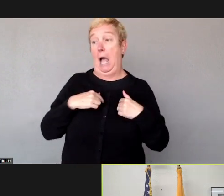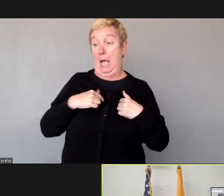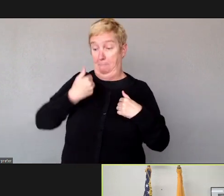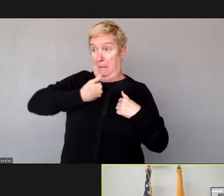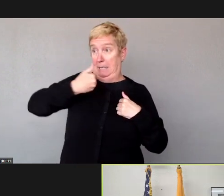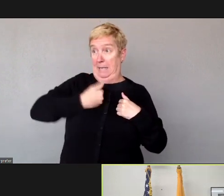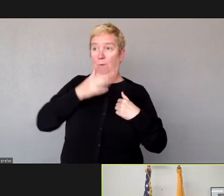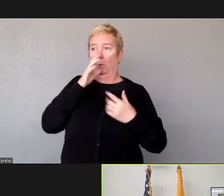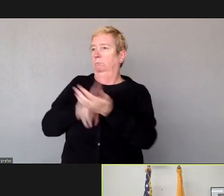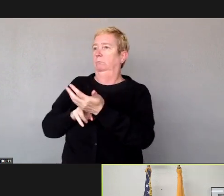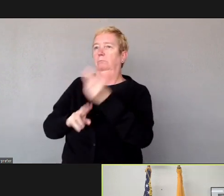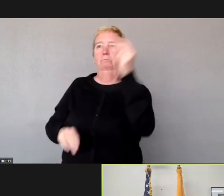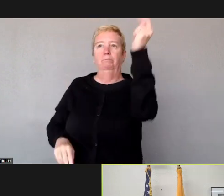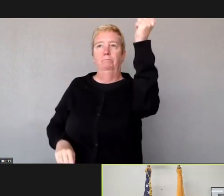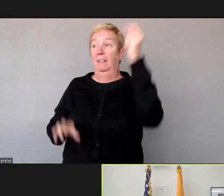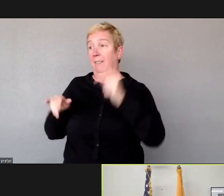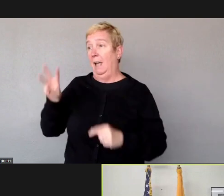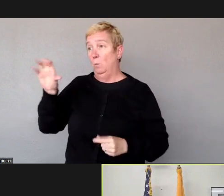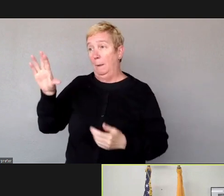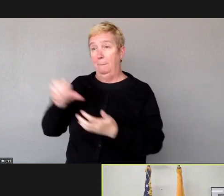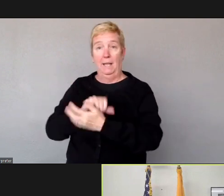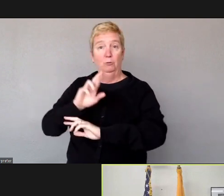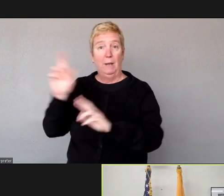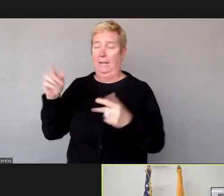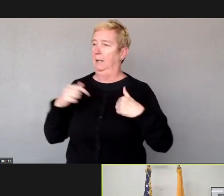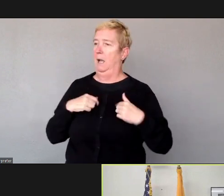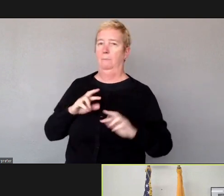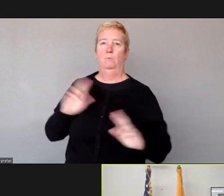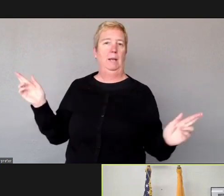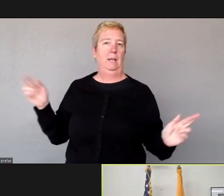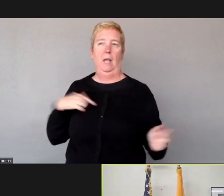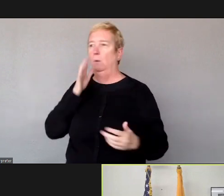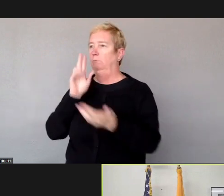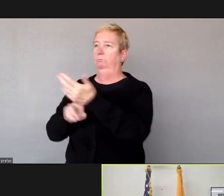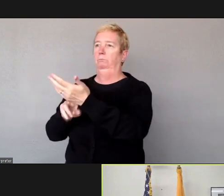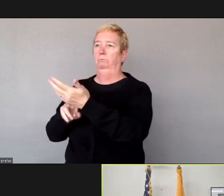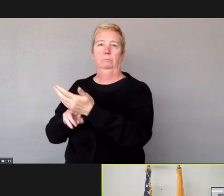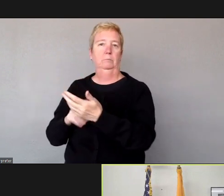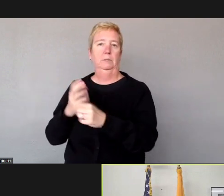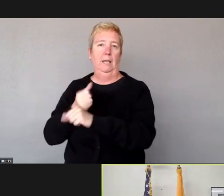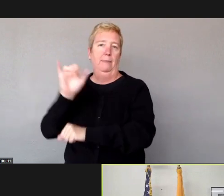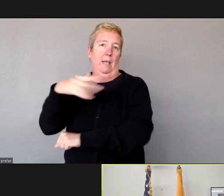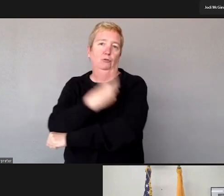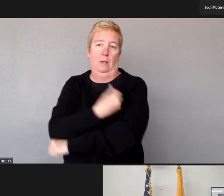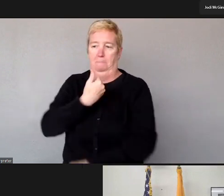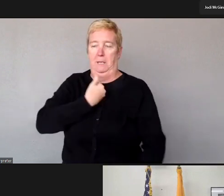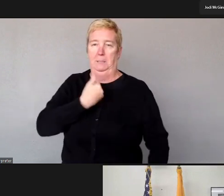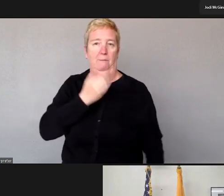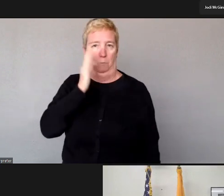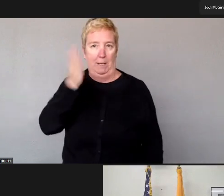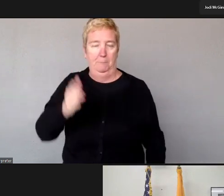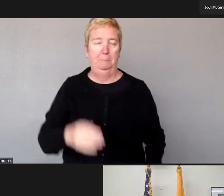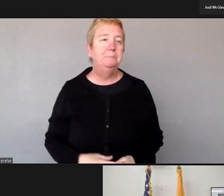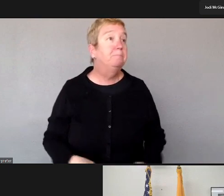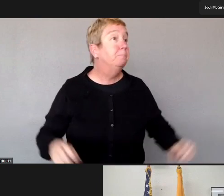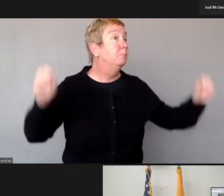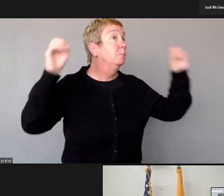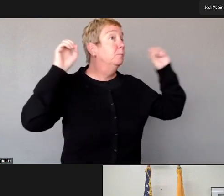the website goes live, I'm going to get in line for my shot. All right. Thank you,